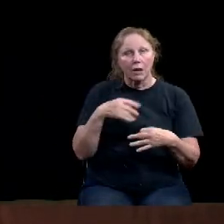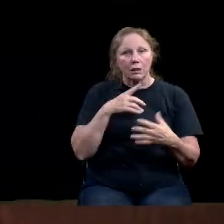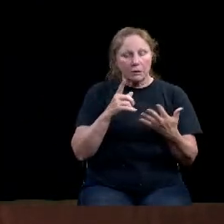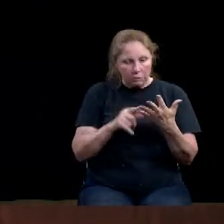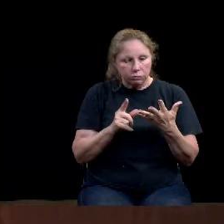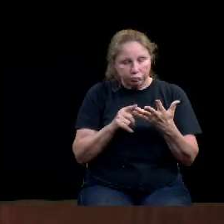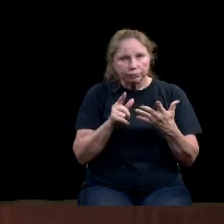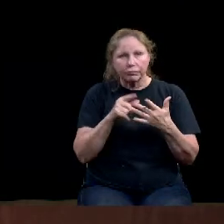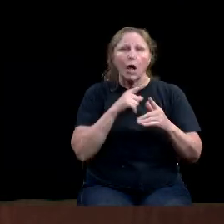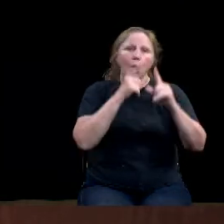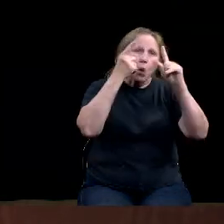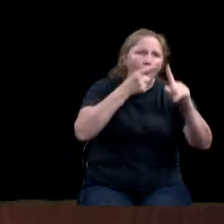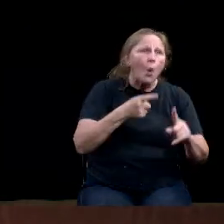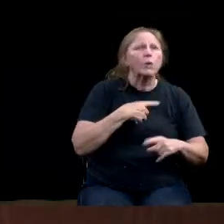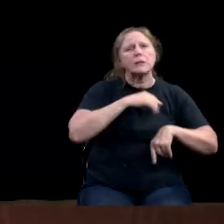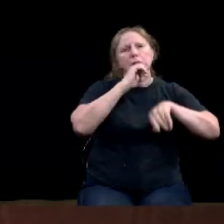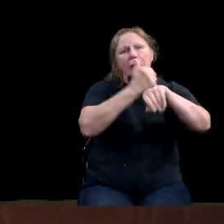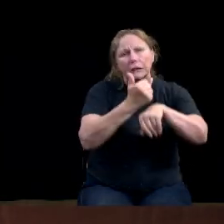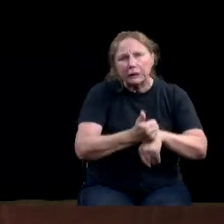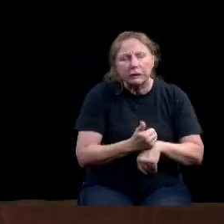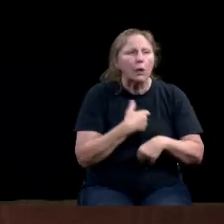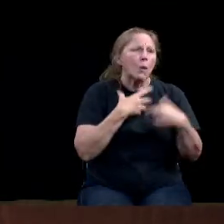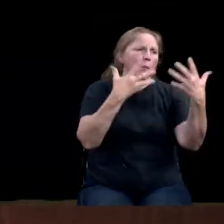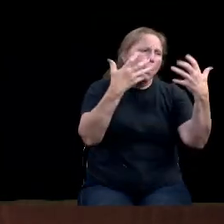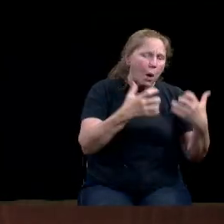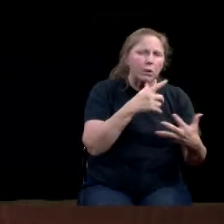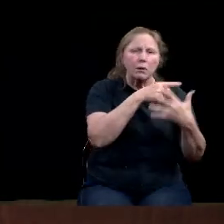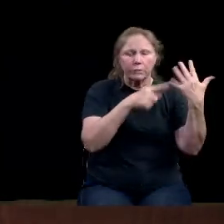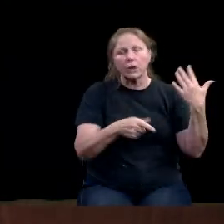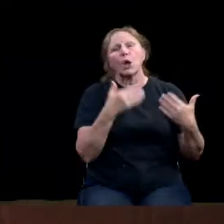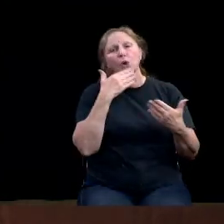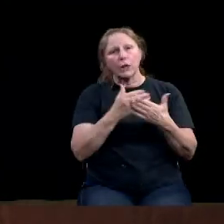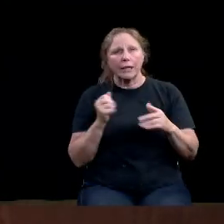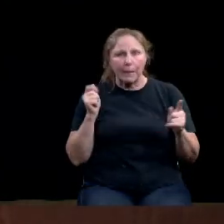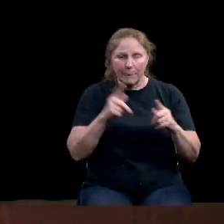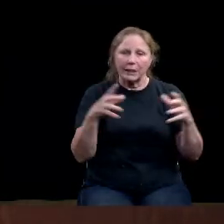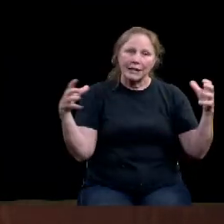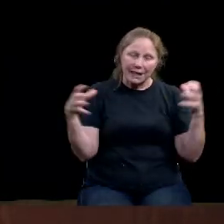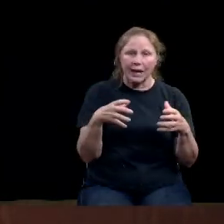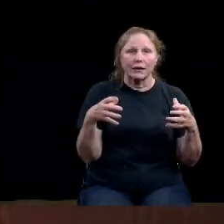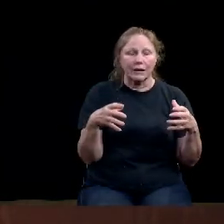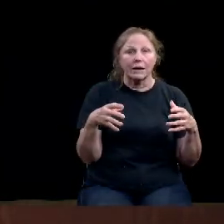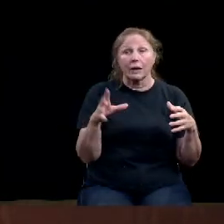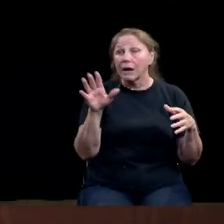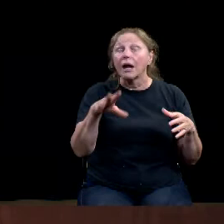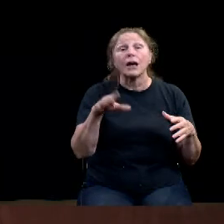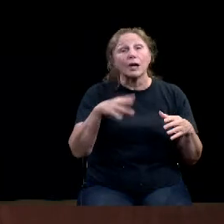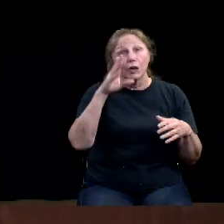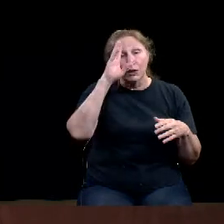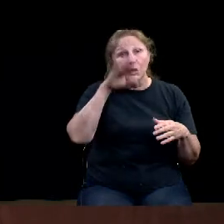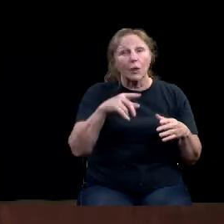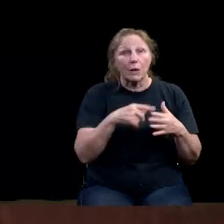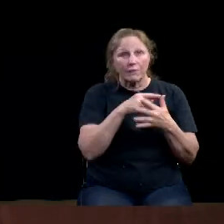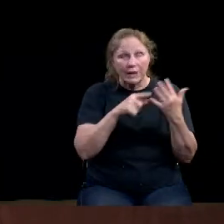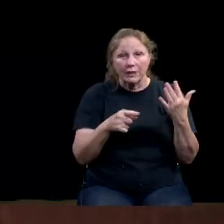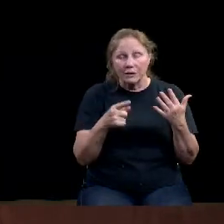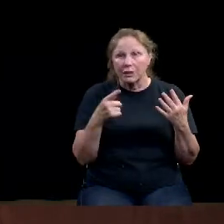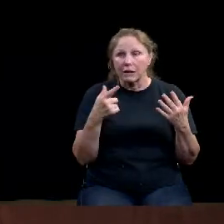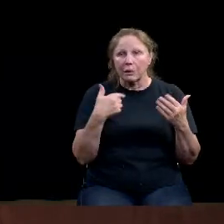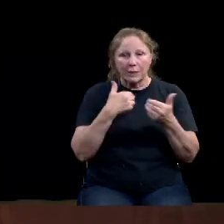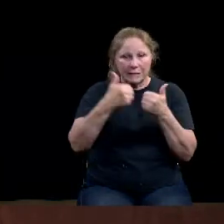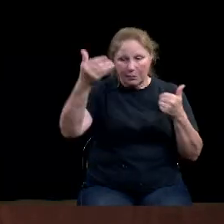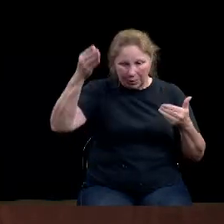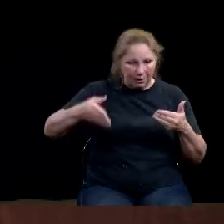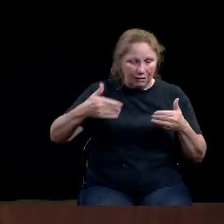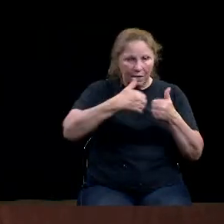these things between us, and we're kind of spread out. I mean, it's good to get back together. This is just fantastic. So I'm excited to serve another 2-year term.